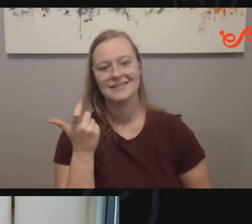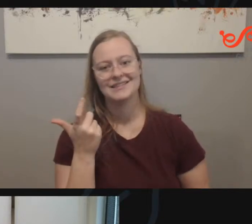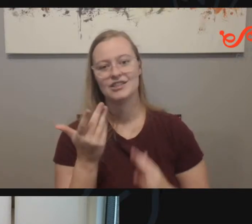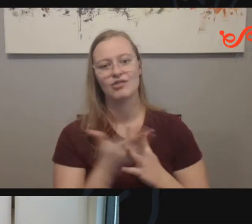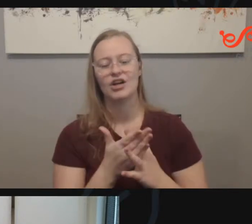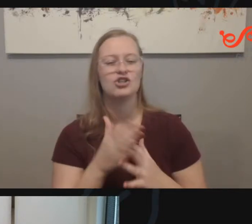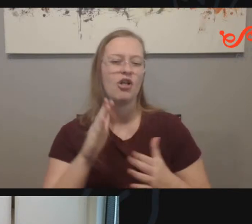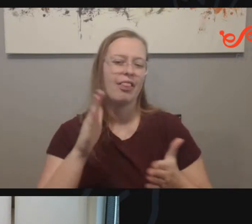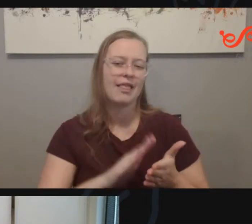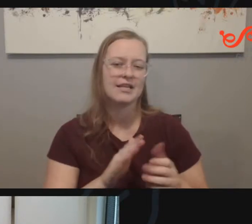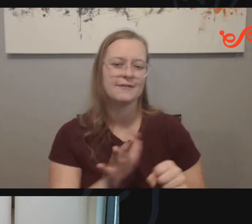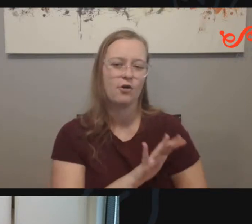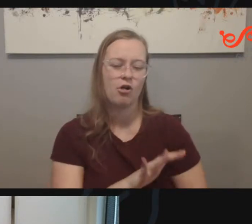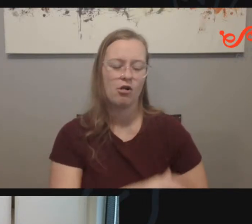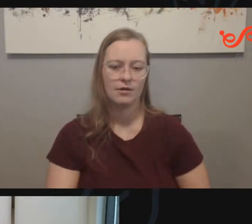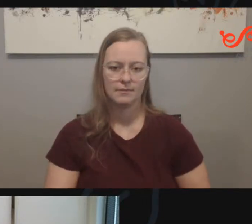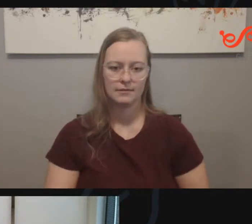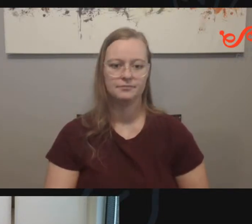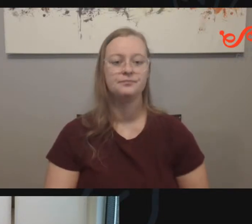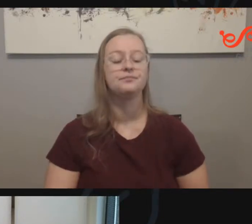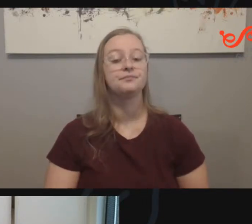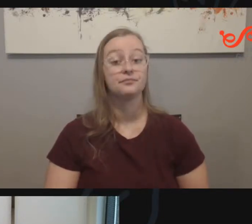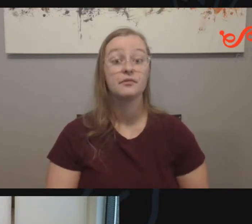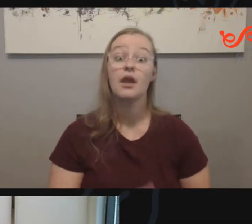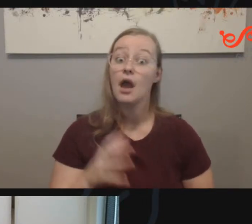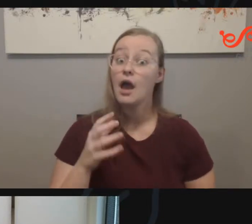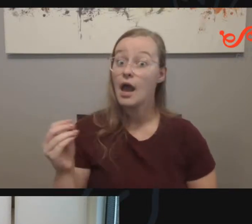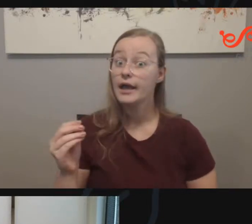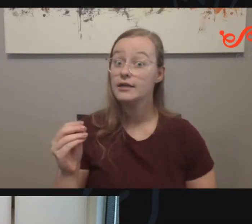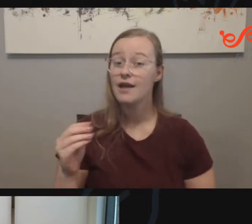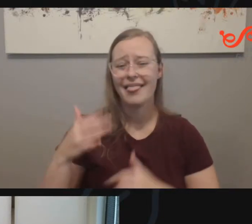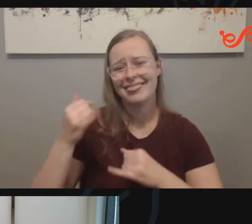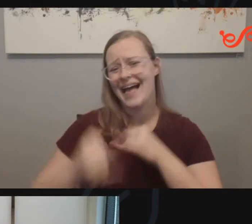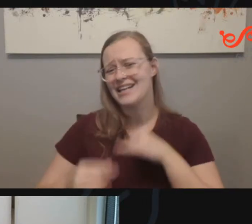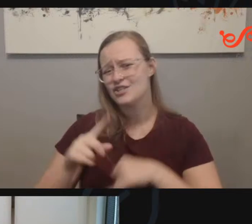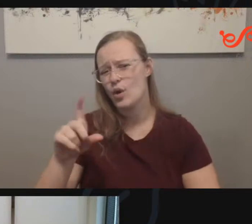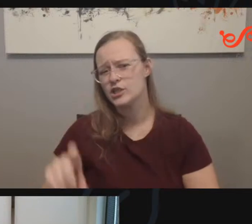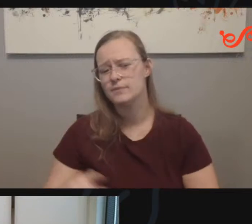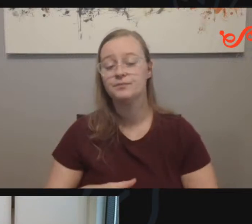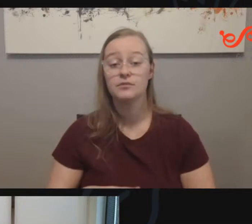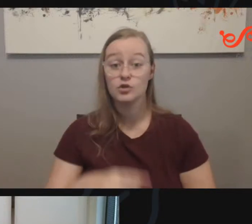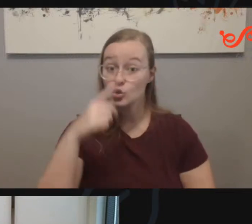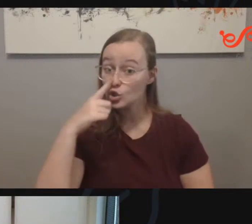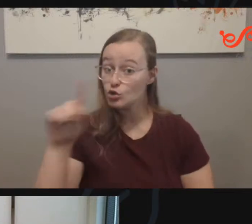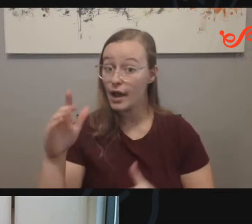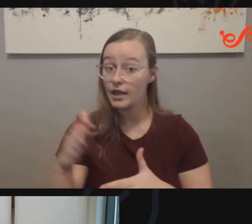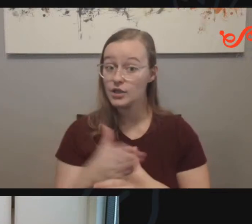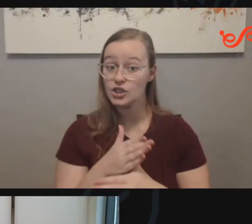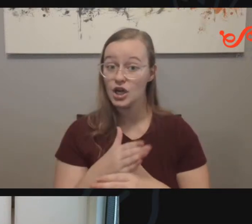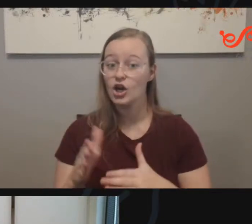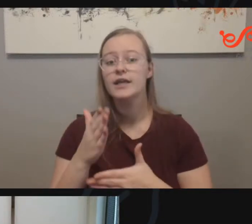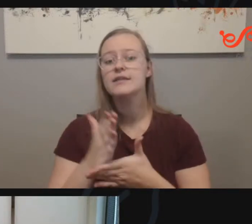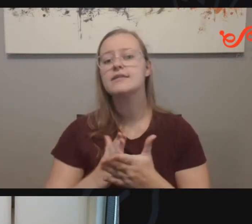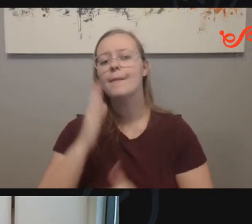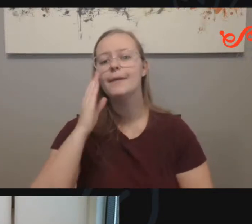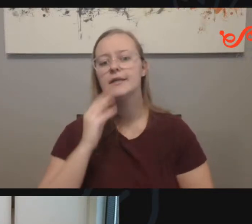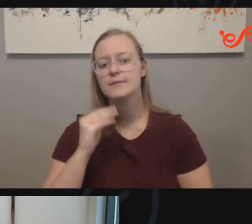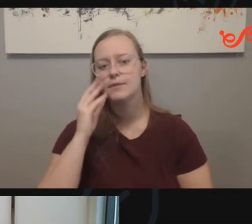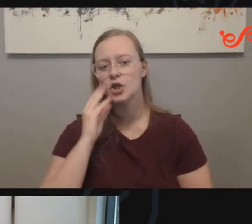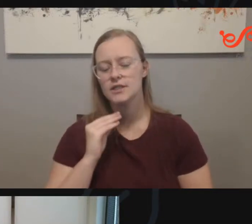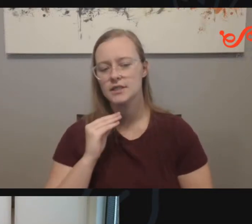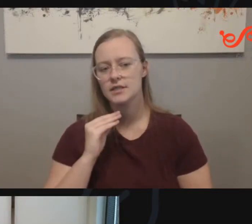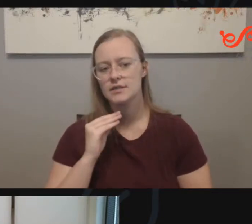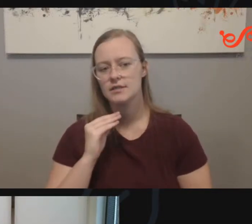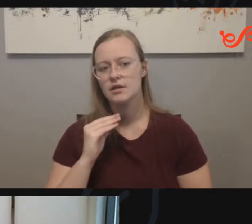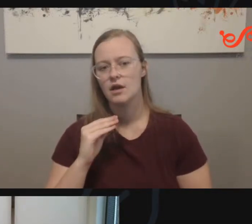full. Definitely. And our last question is, can you share some experiences on the